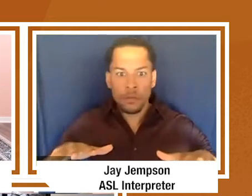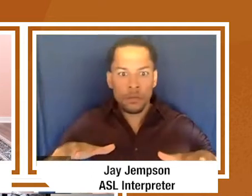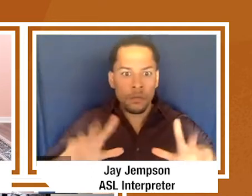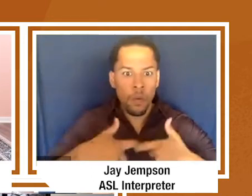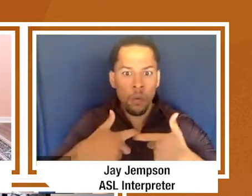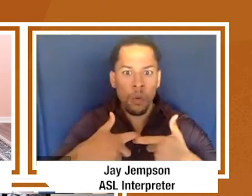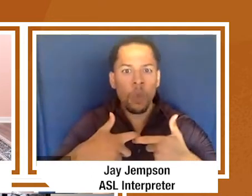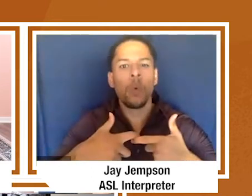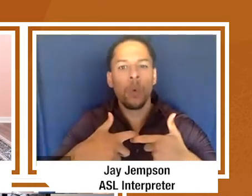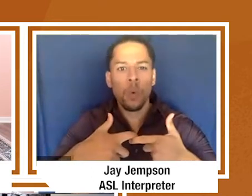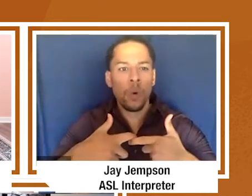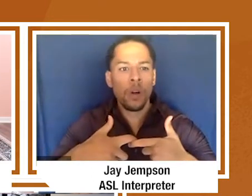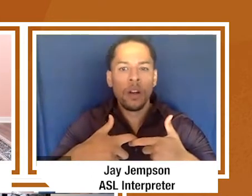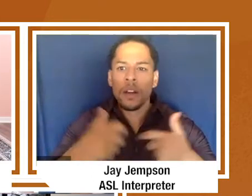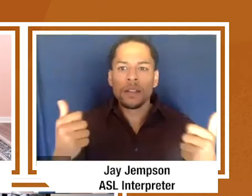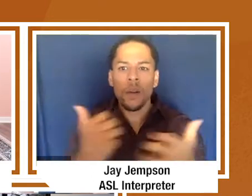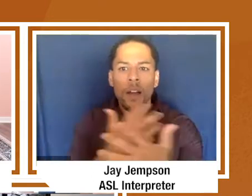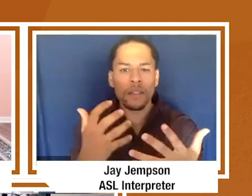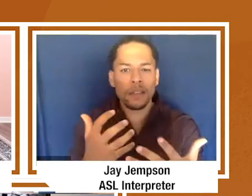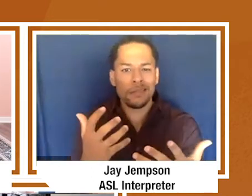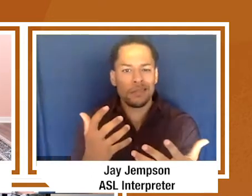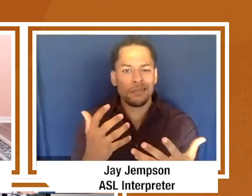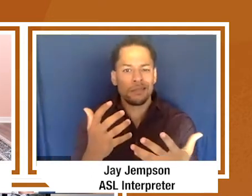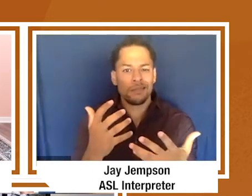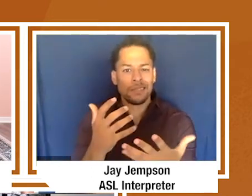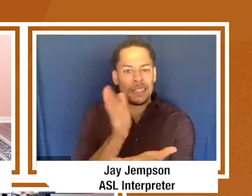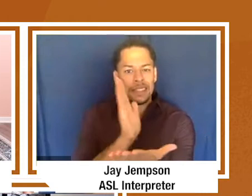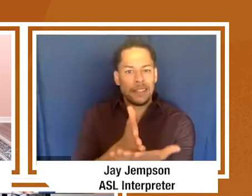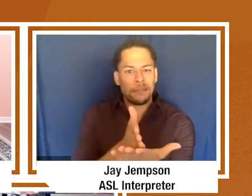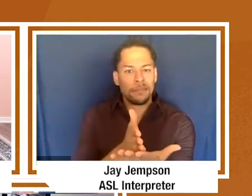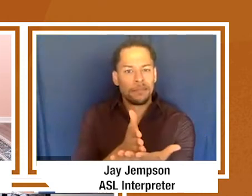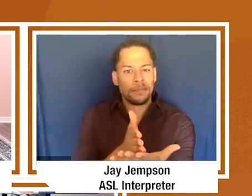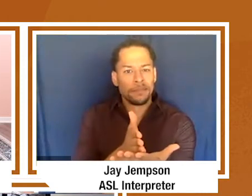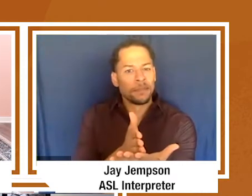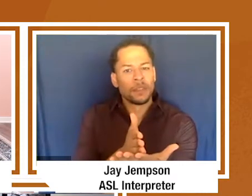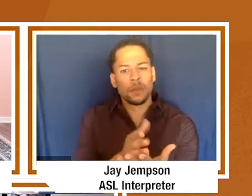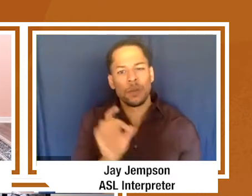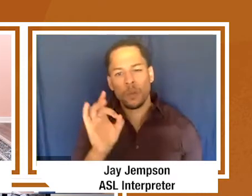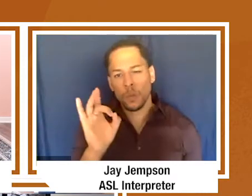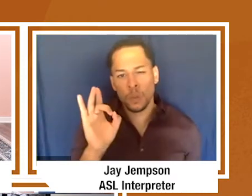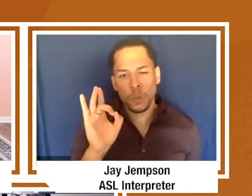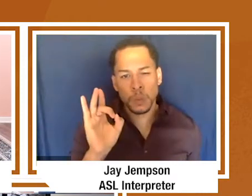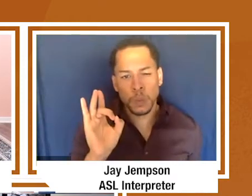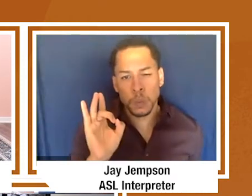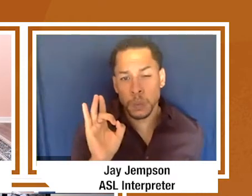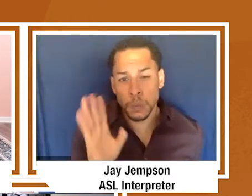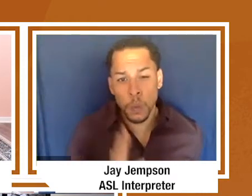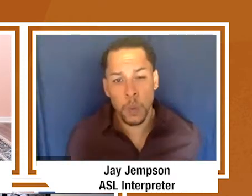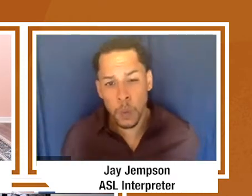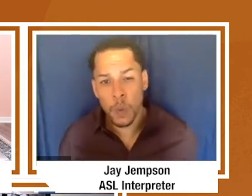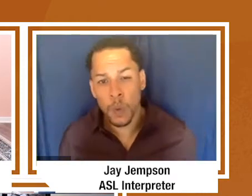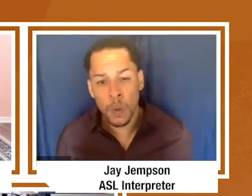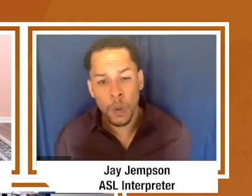actually turn a profit this year, and it just stopped. You know, it just really, it was devastating.